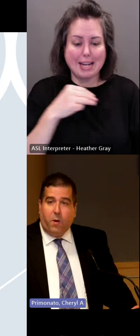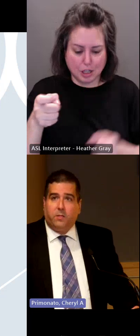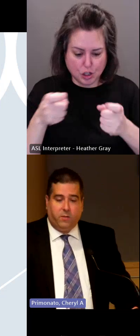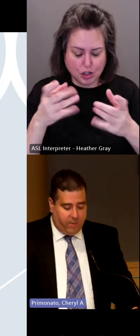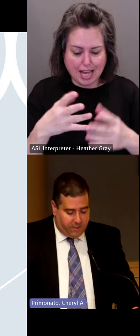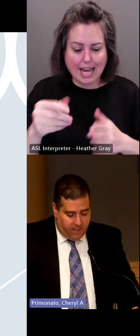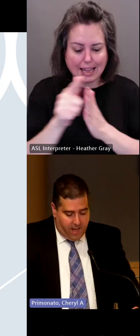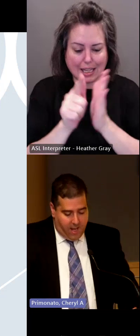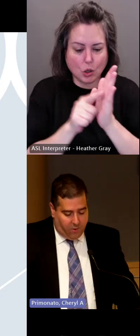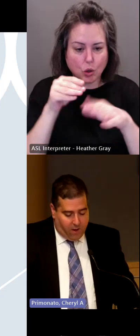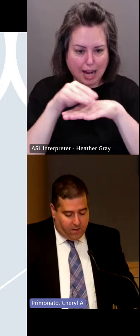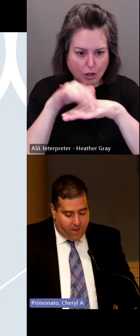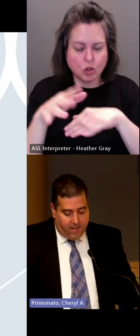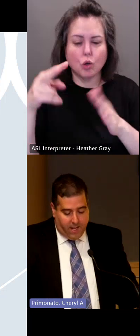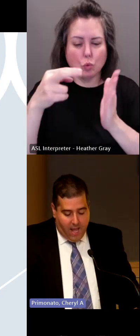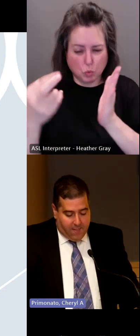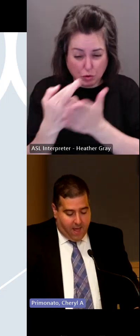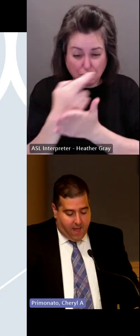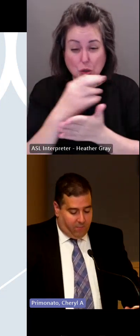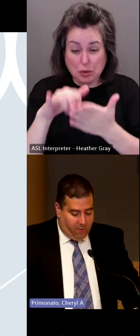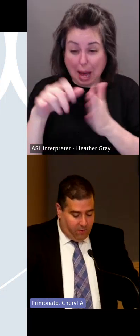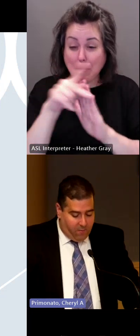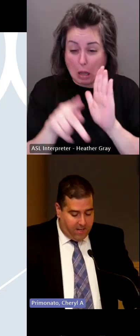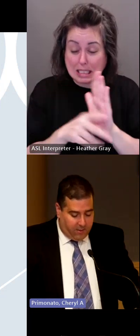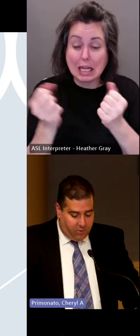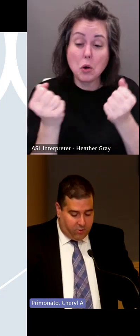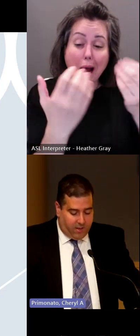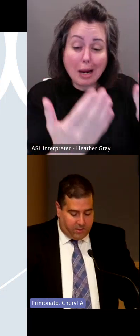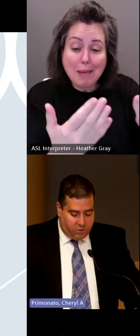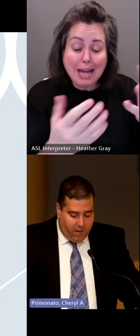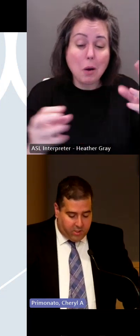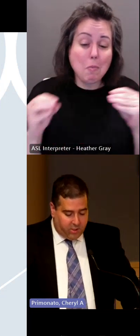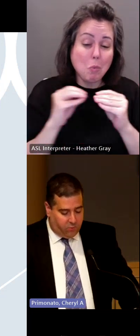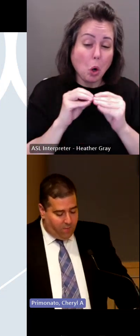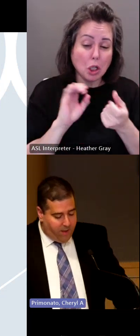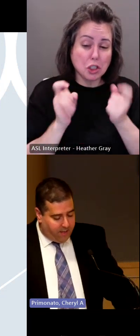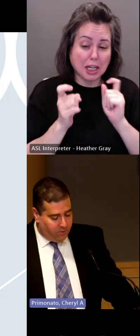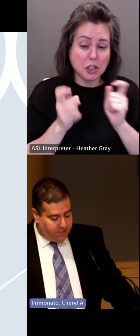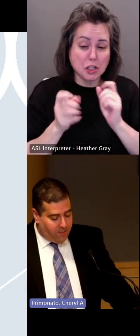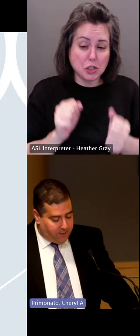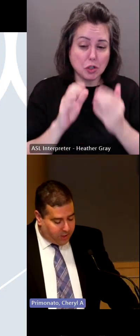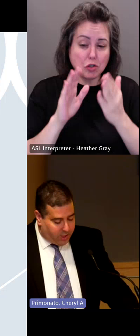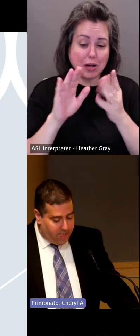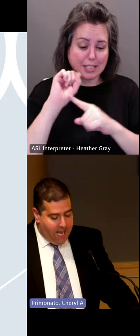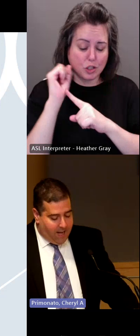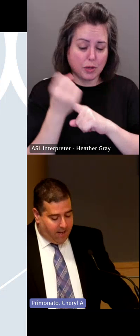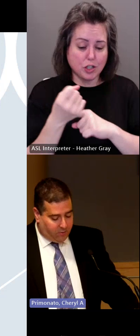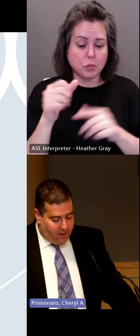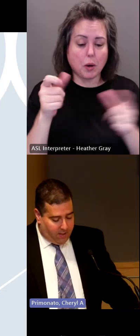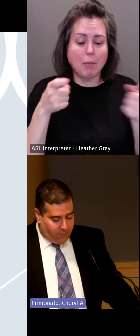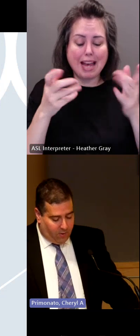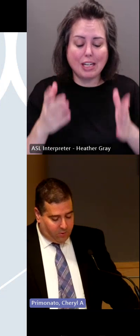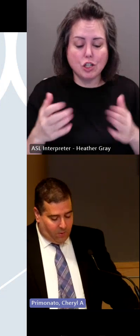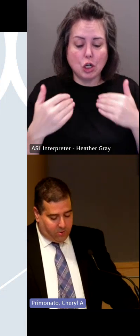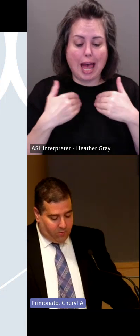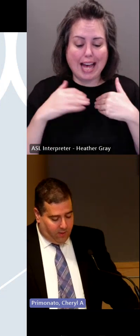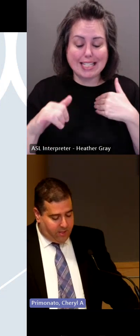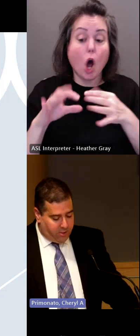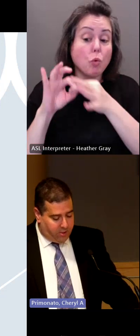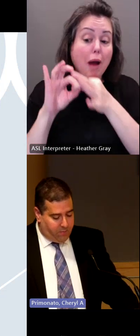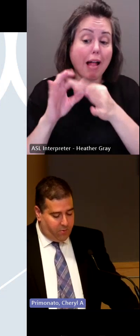reviewed this policy recently and are recommending that it be further amended to address situations where a manager is in a position and has a relative or